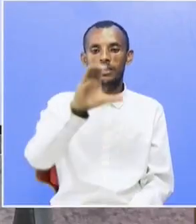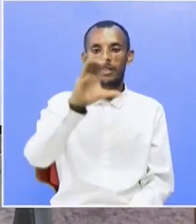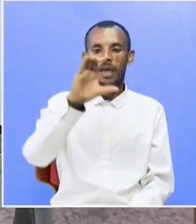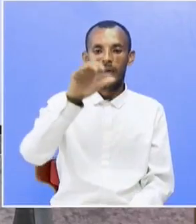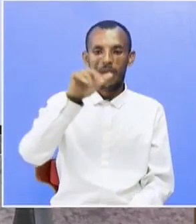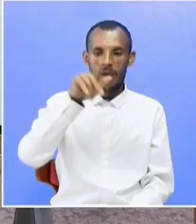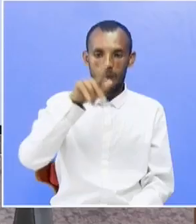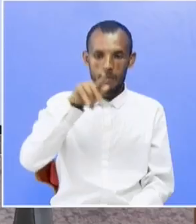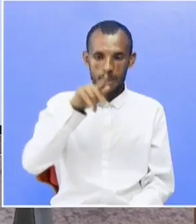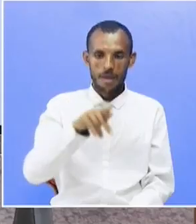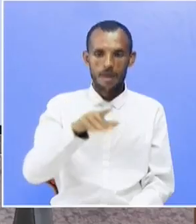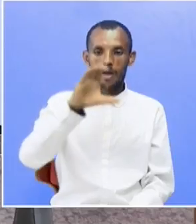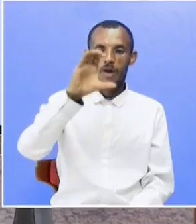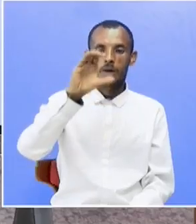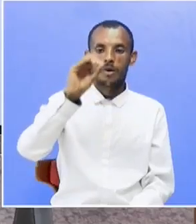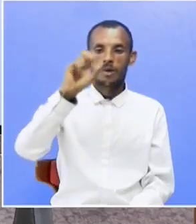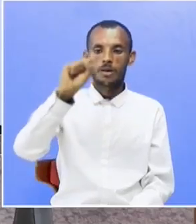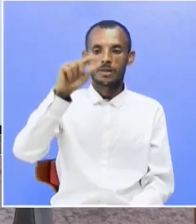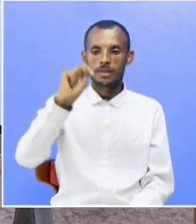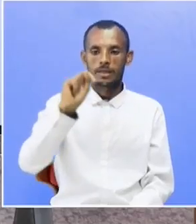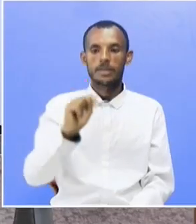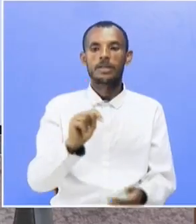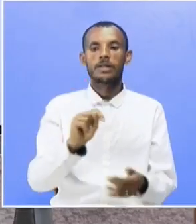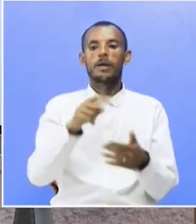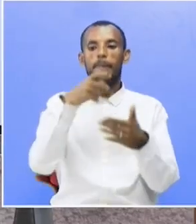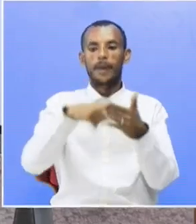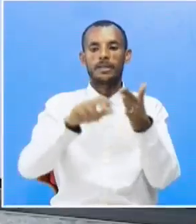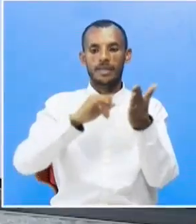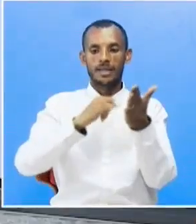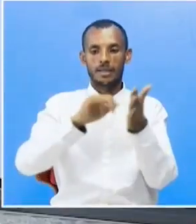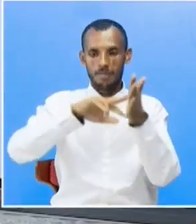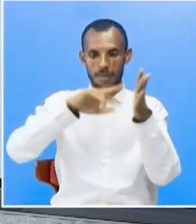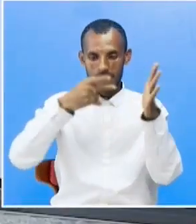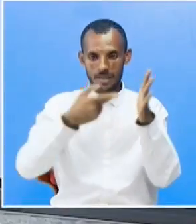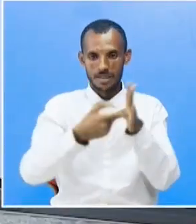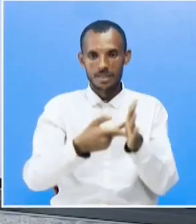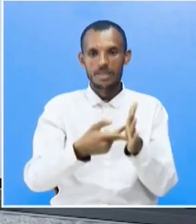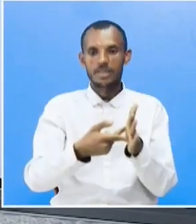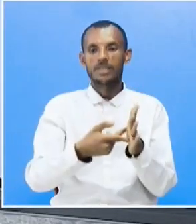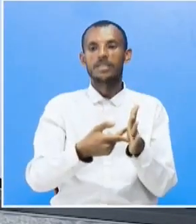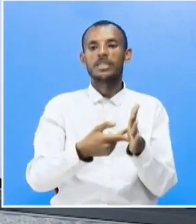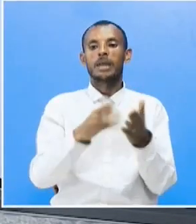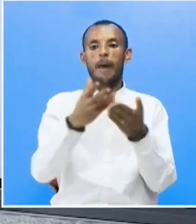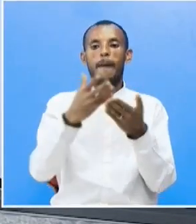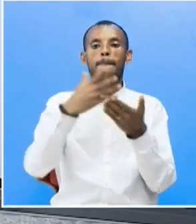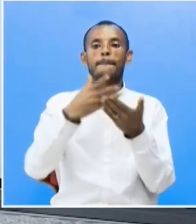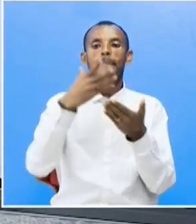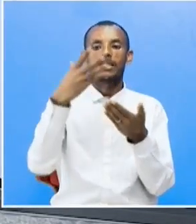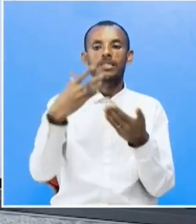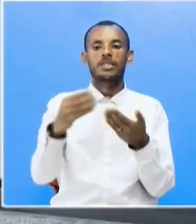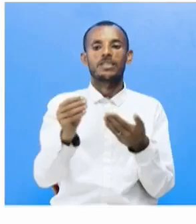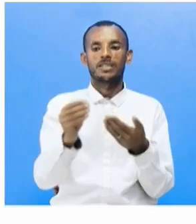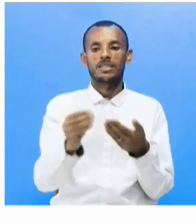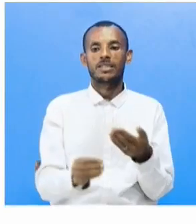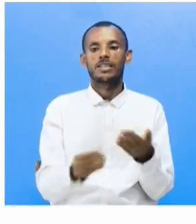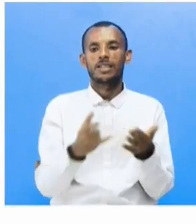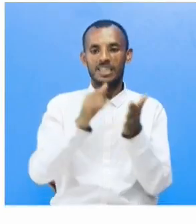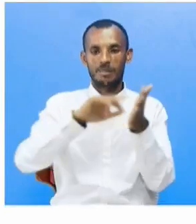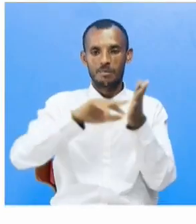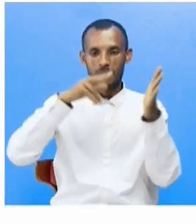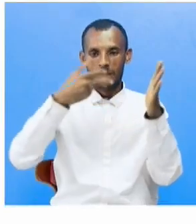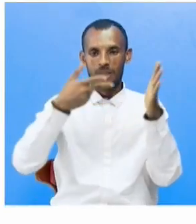Cost price is the price at which an article is purchased. So cost